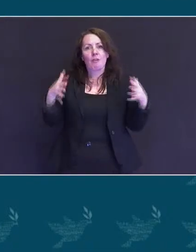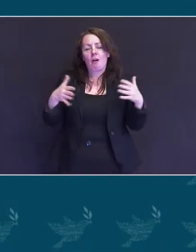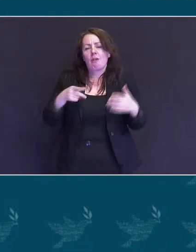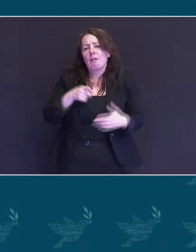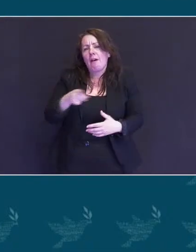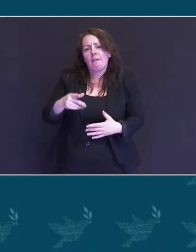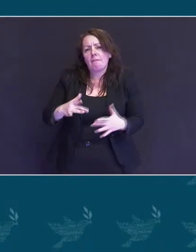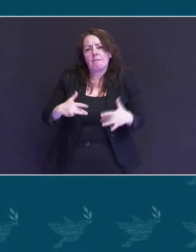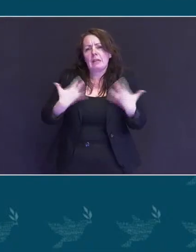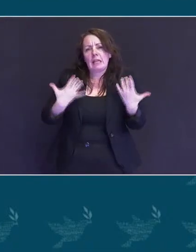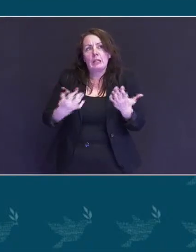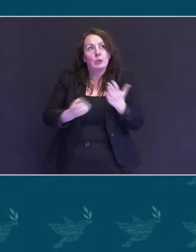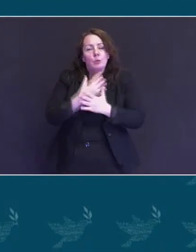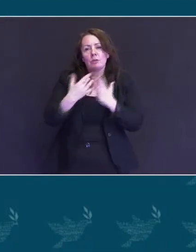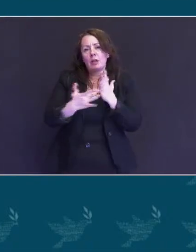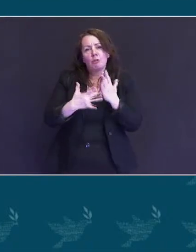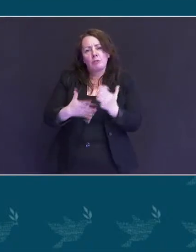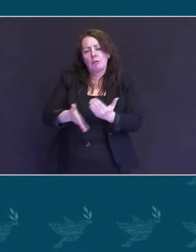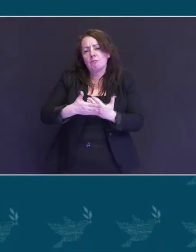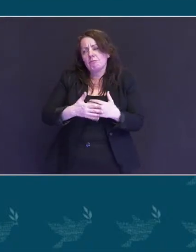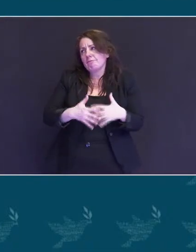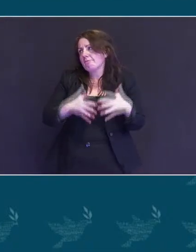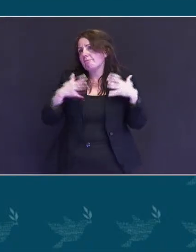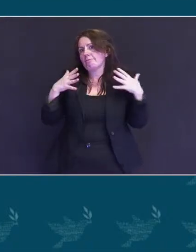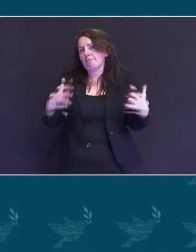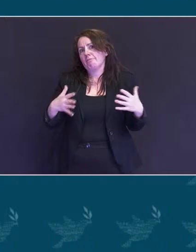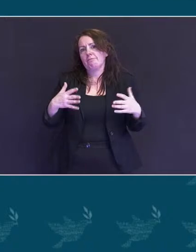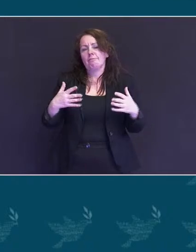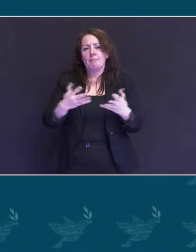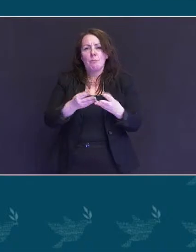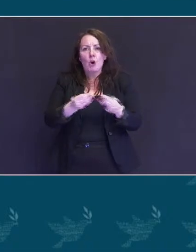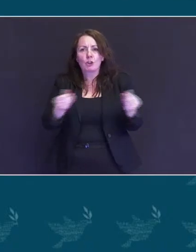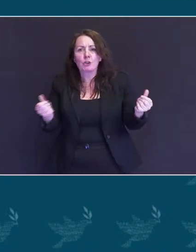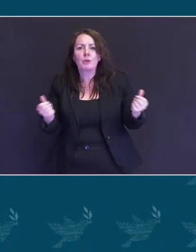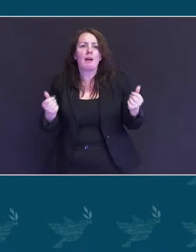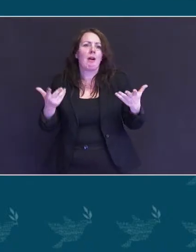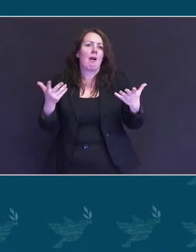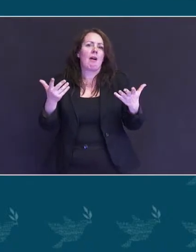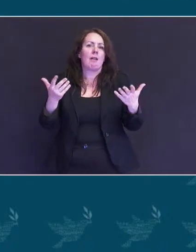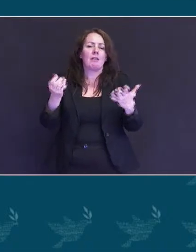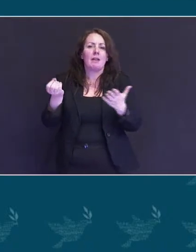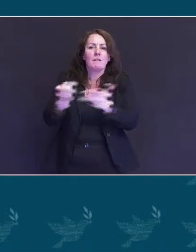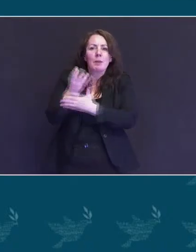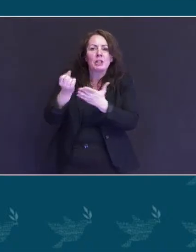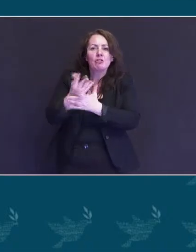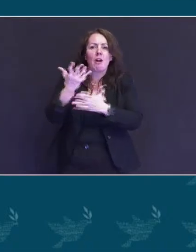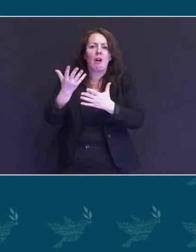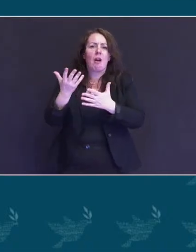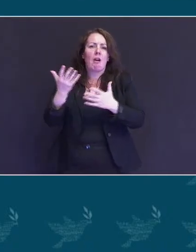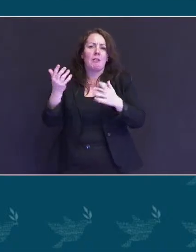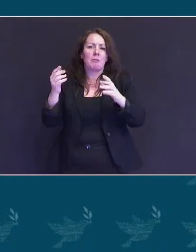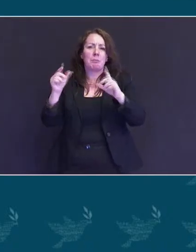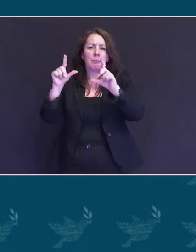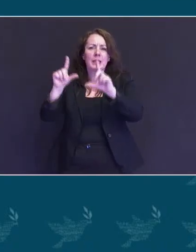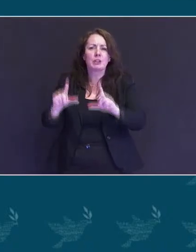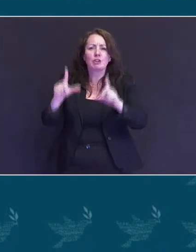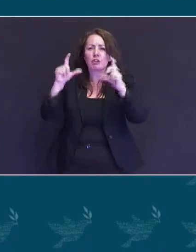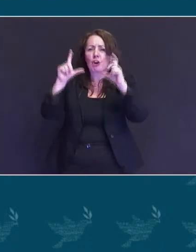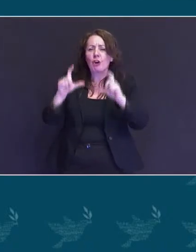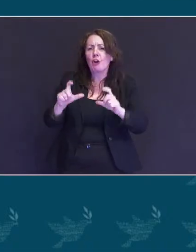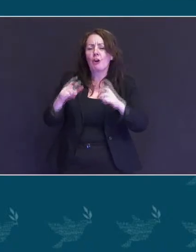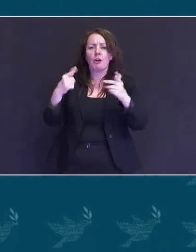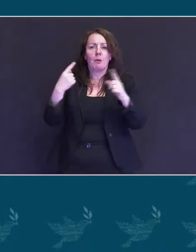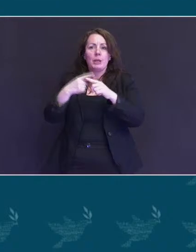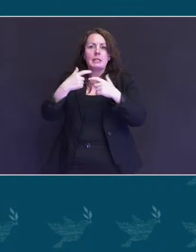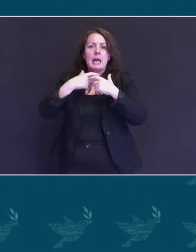are being developed, and that these materials can then be easily accessible through our platform so that we